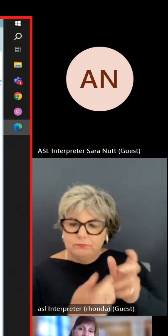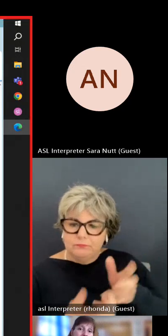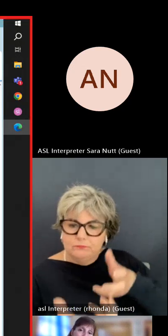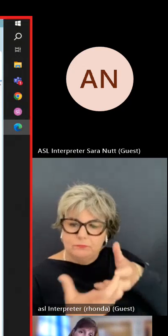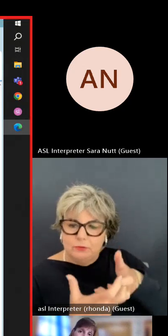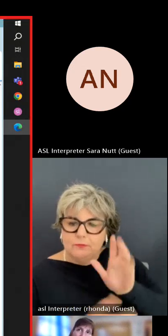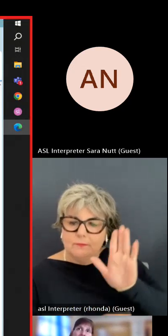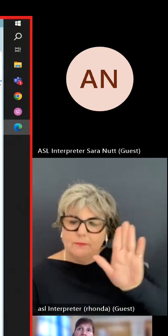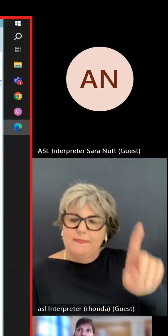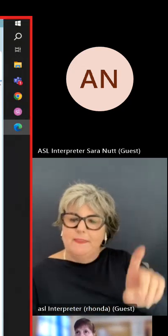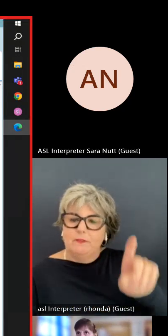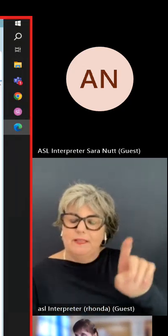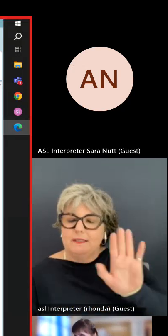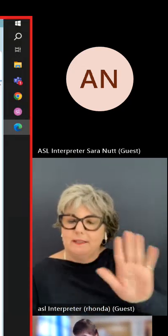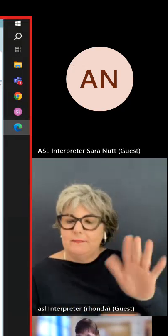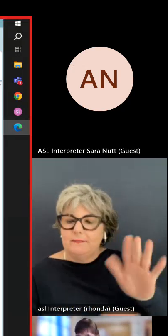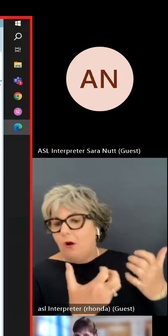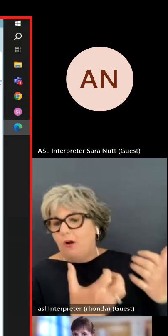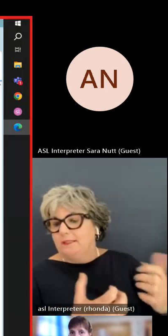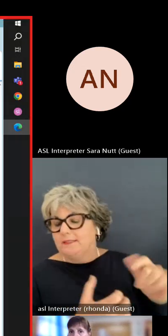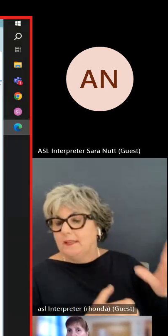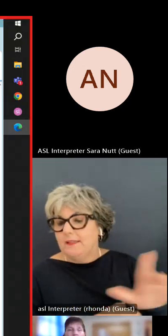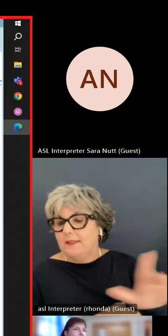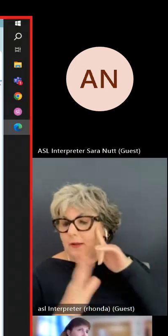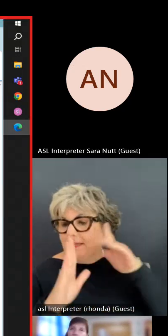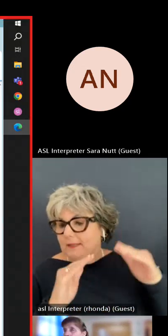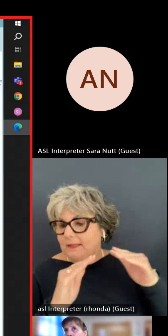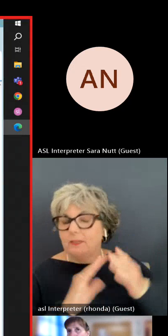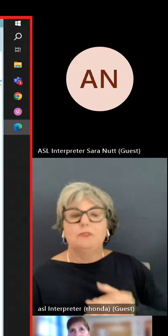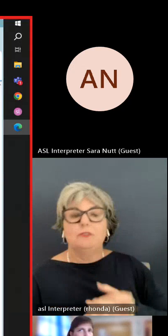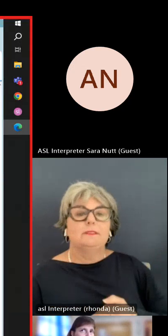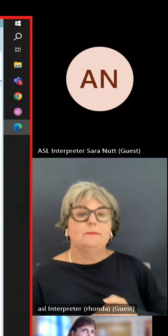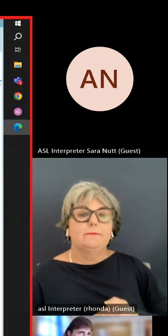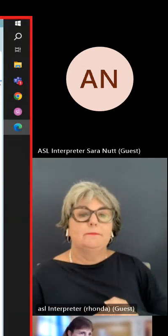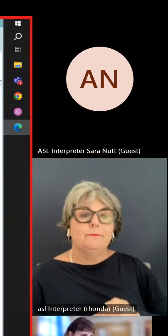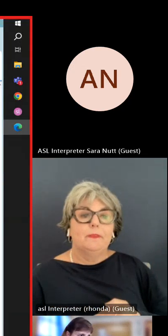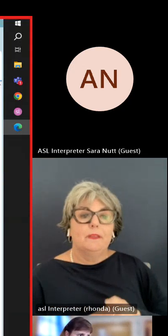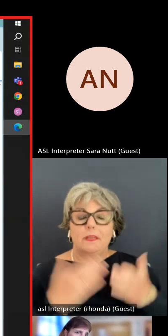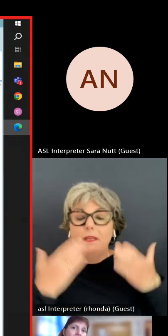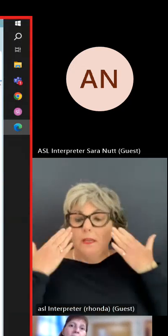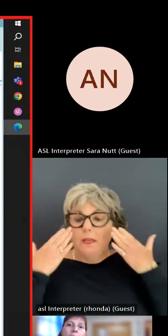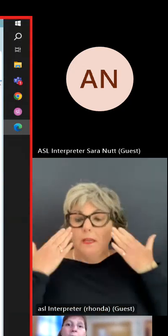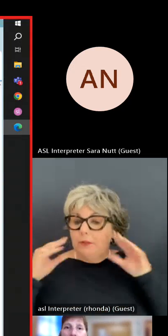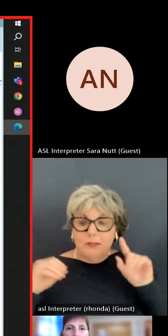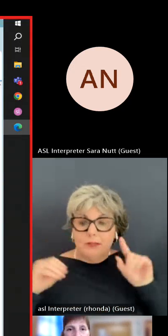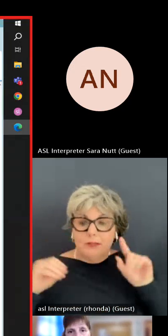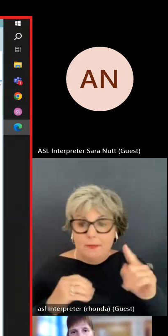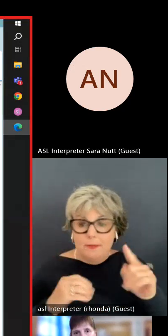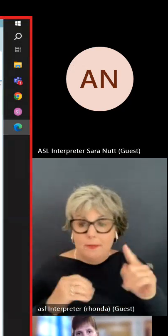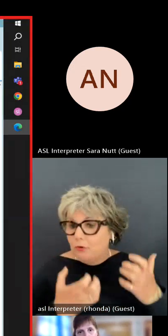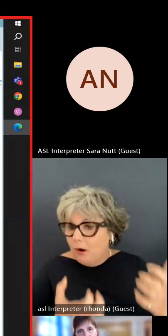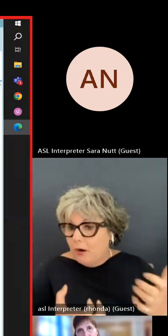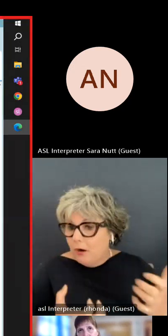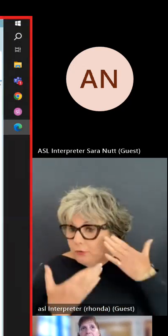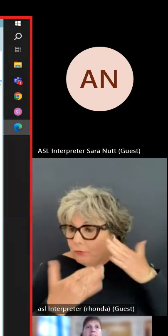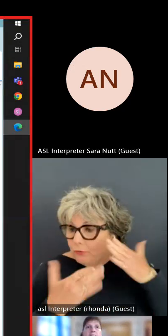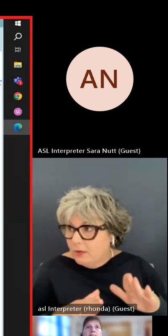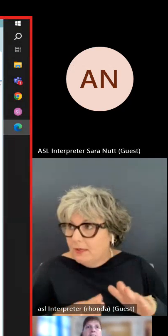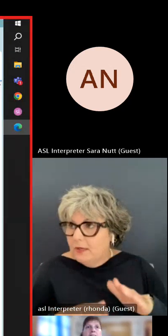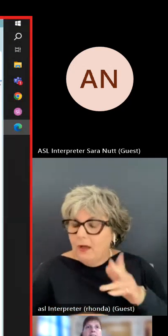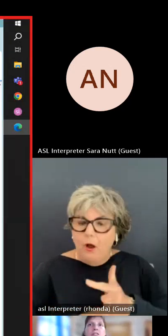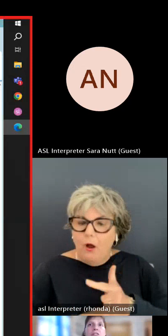meet their needs and their expectations. If you don't know anything about them, it will be hard to keep their